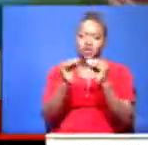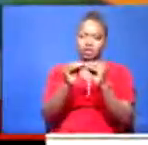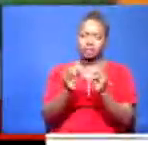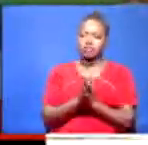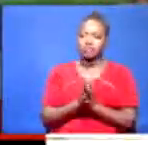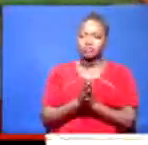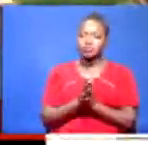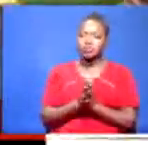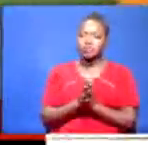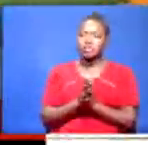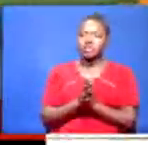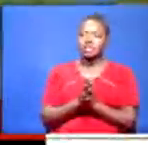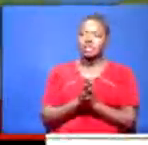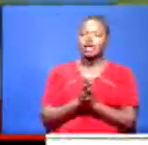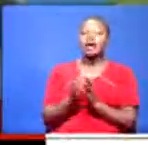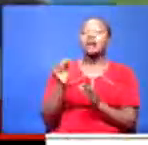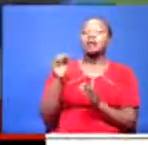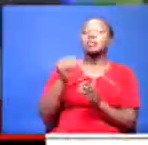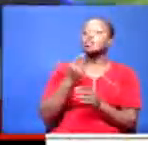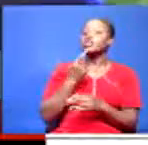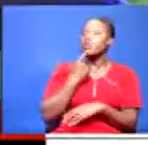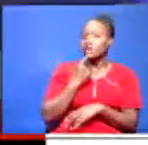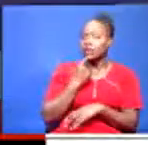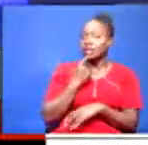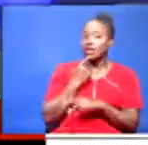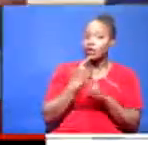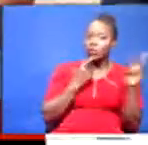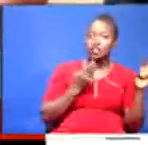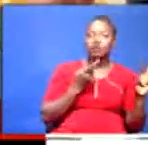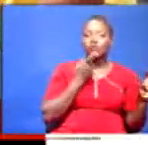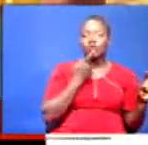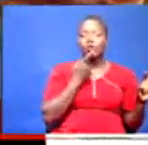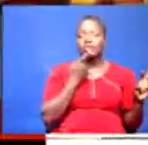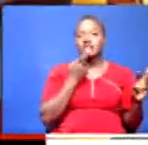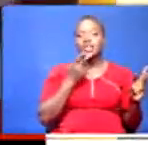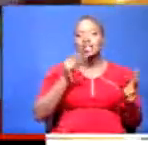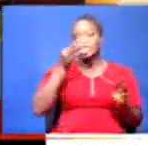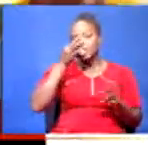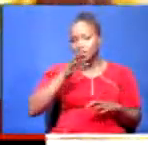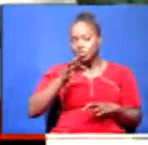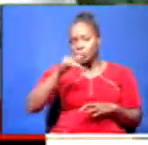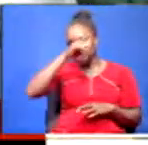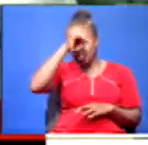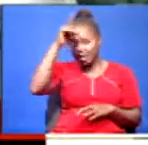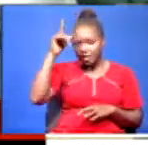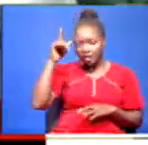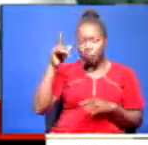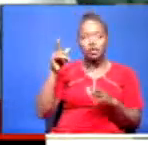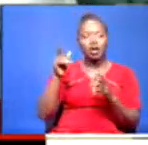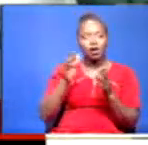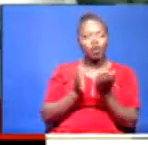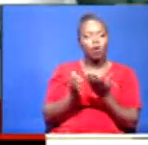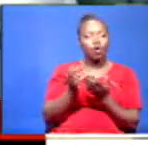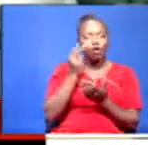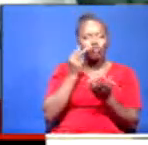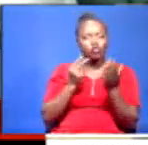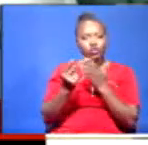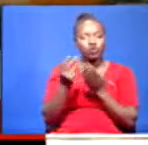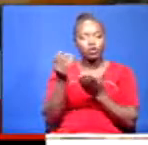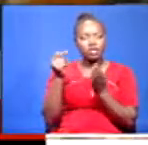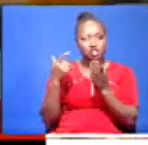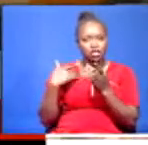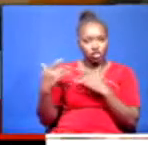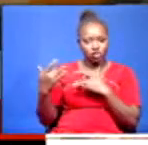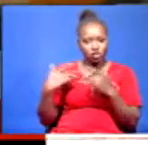with electorates in the counties of Turkana, West Pokot, Kitui, and Laikipia, collecting views on issues affecting